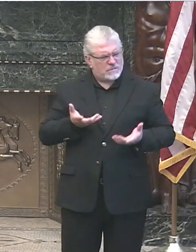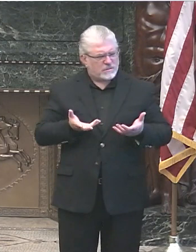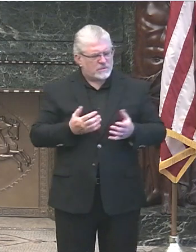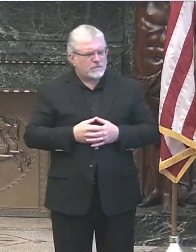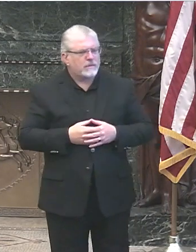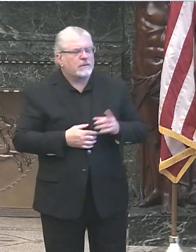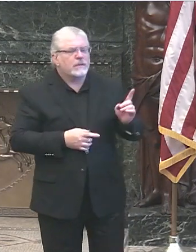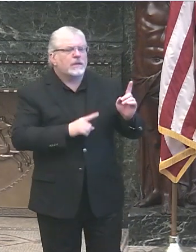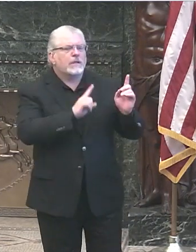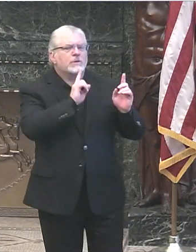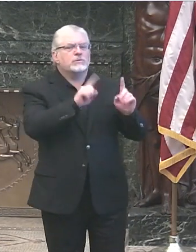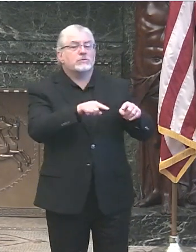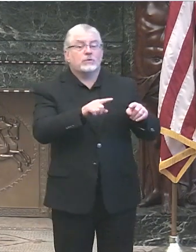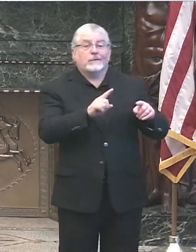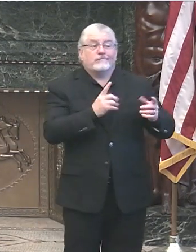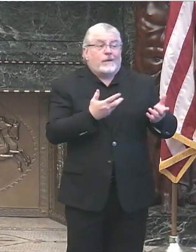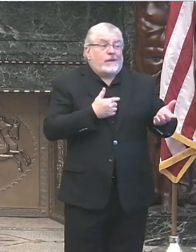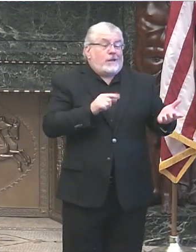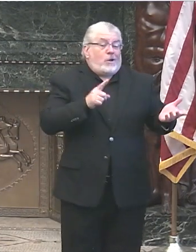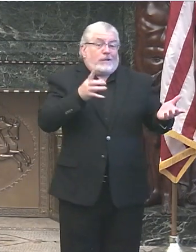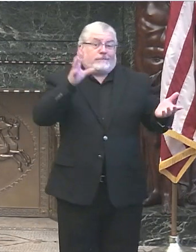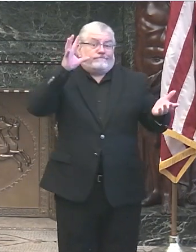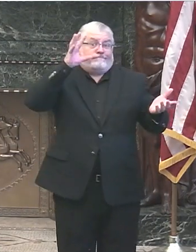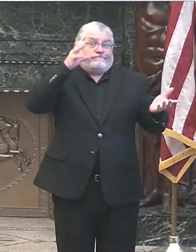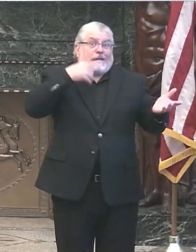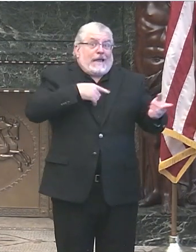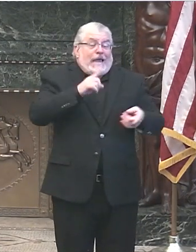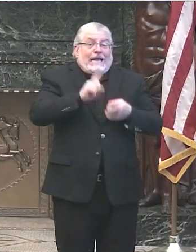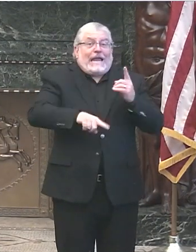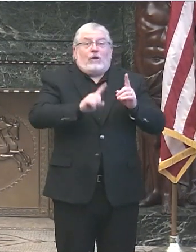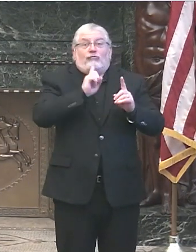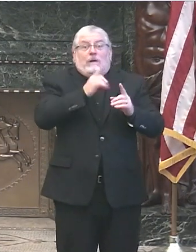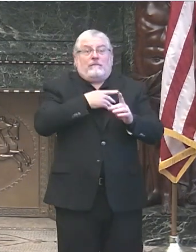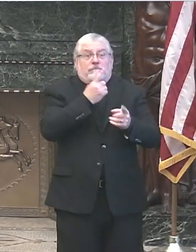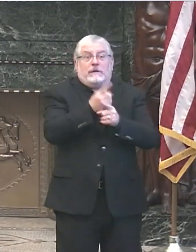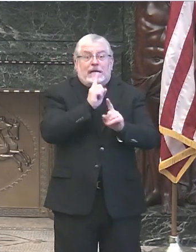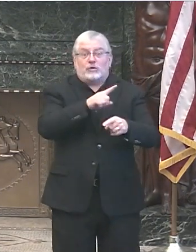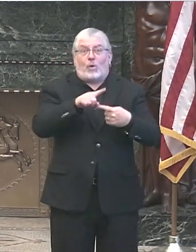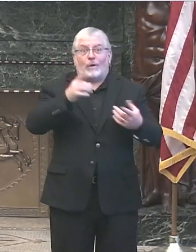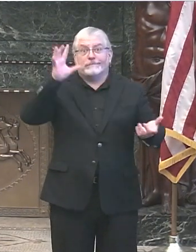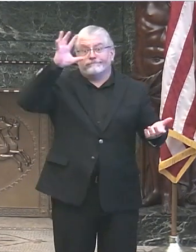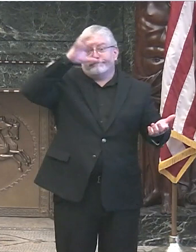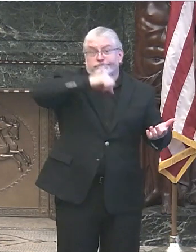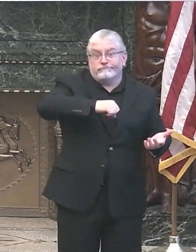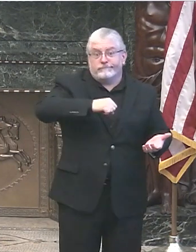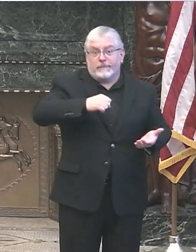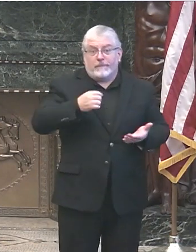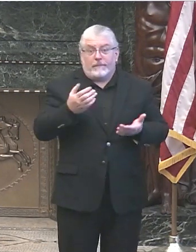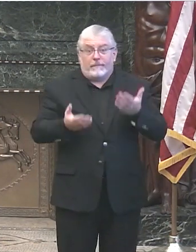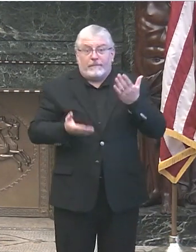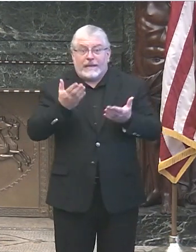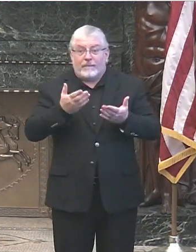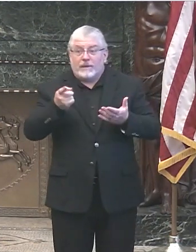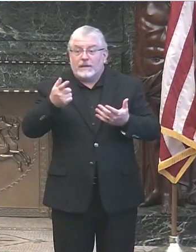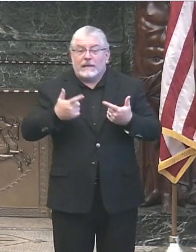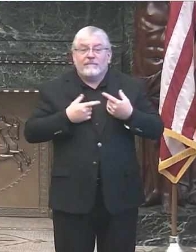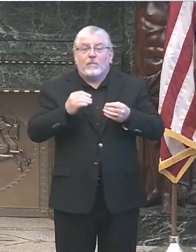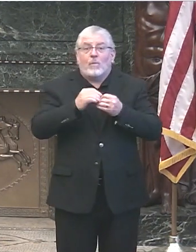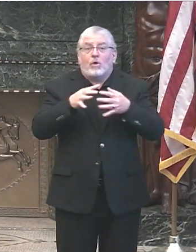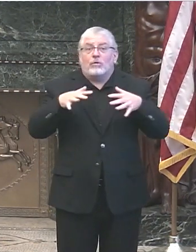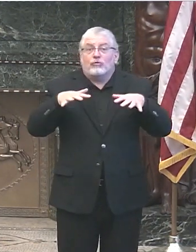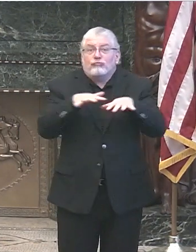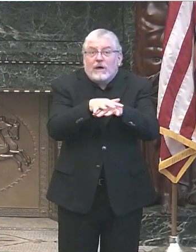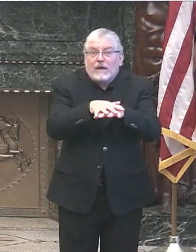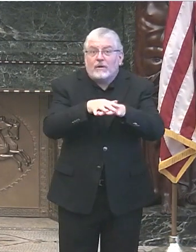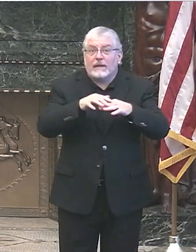can't say for sure. One may be that they may live in more crowded conditions, and we know that anybody who's living in more crowded conditions comes in contact with more people, so is more likely to be